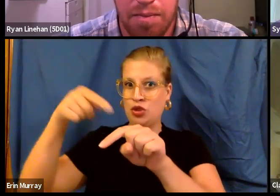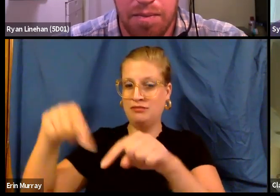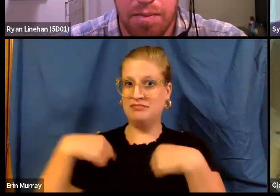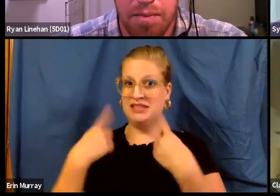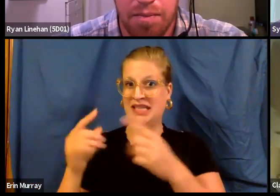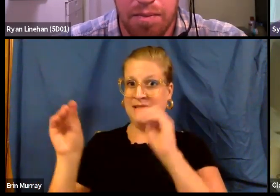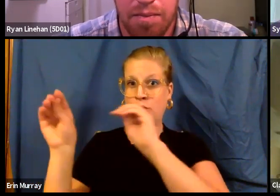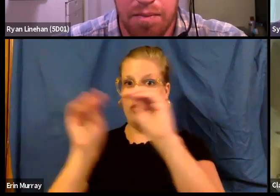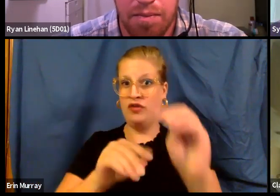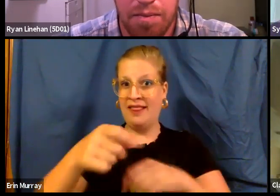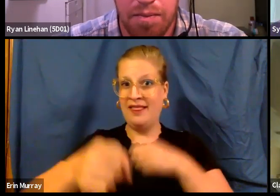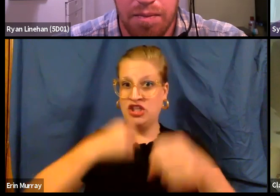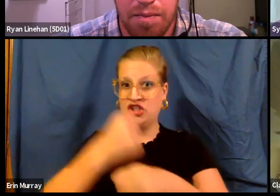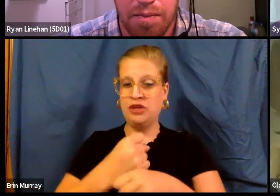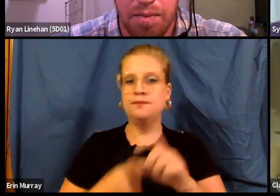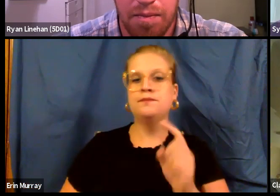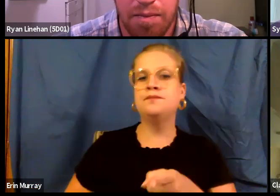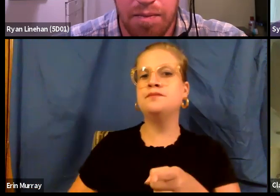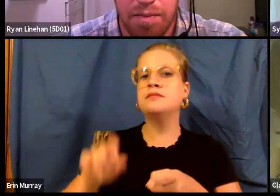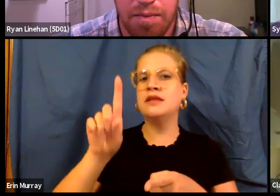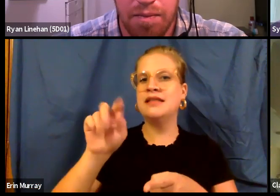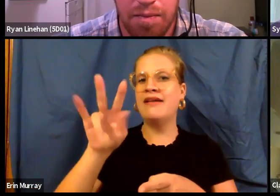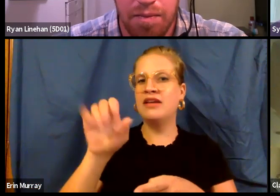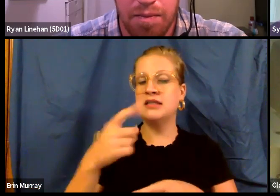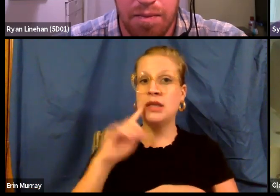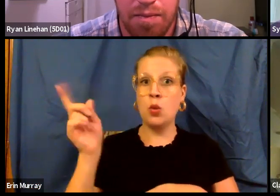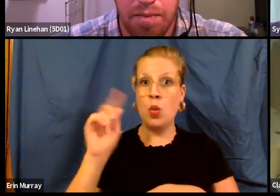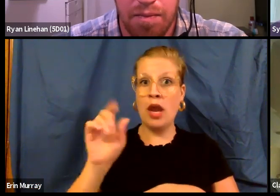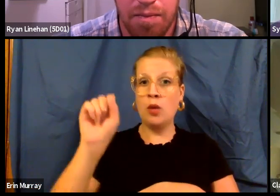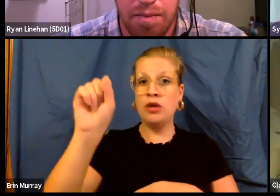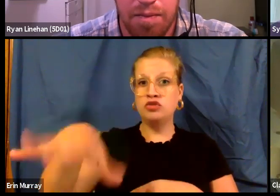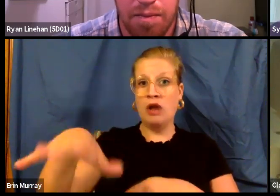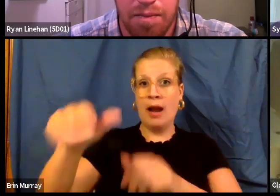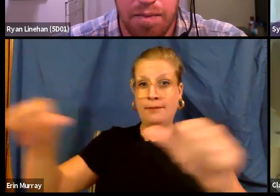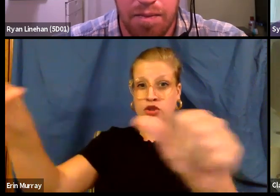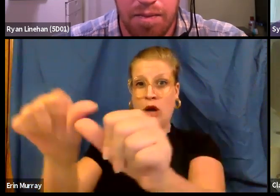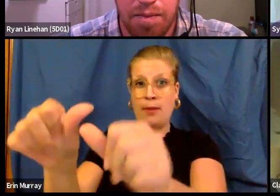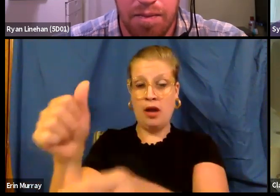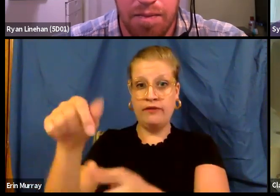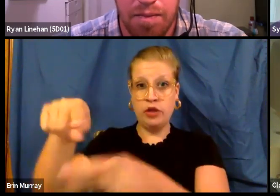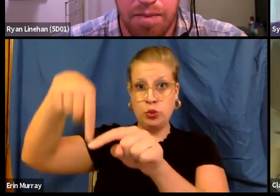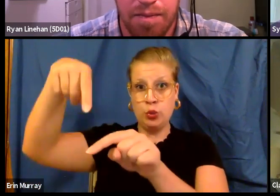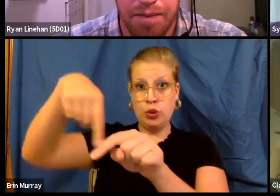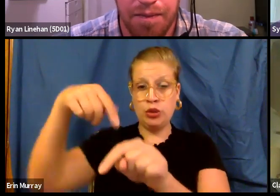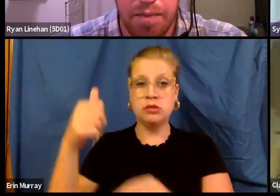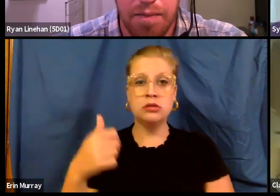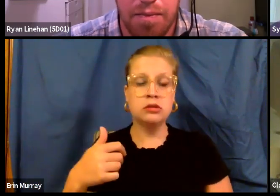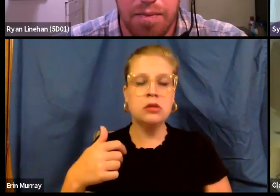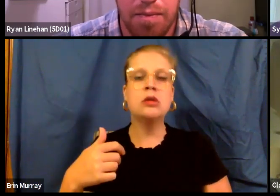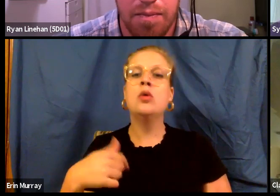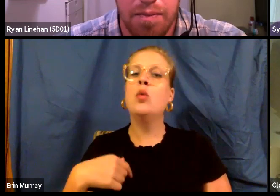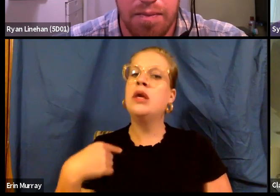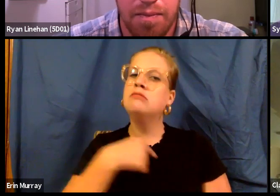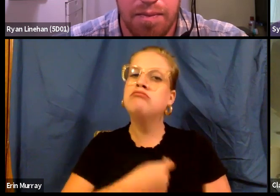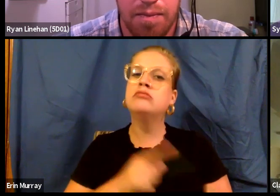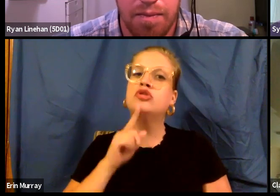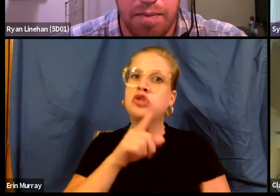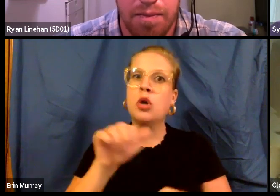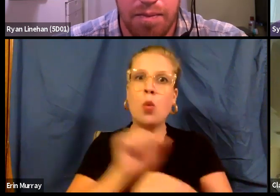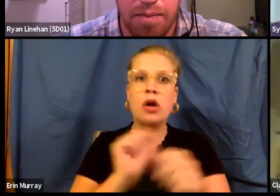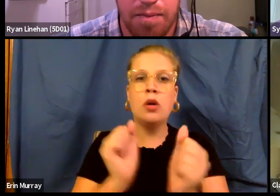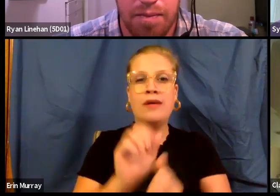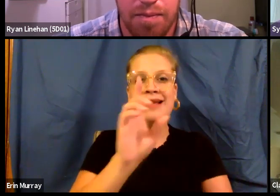Oh, okay. So in regards to the drops, what we ensure is that in working with DDOT, we signed